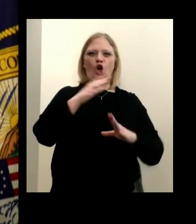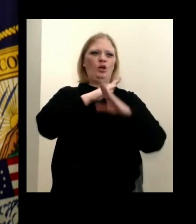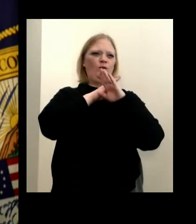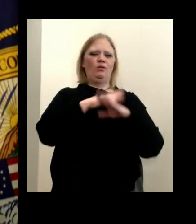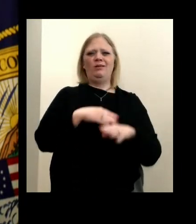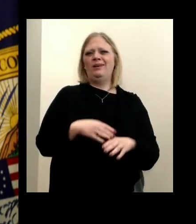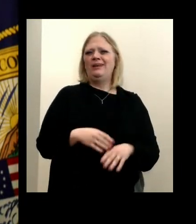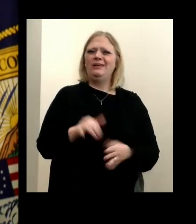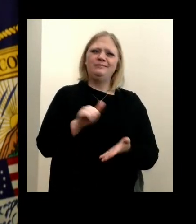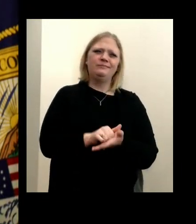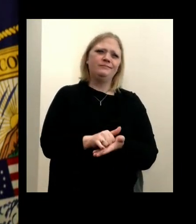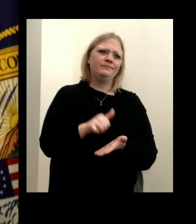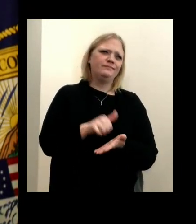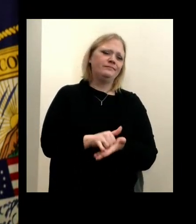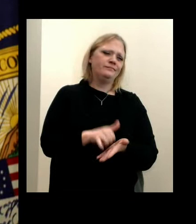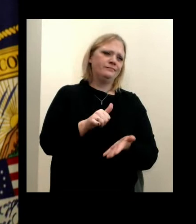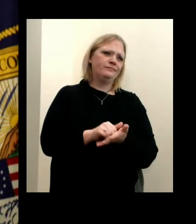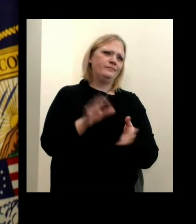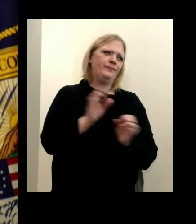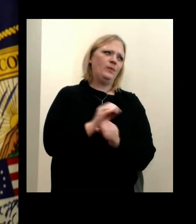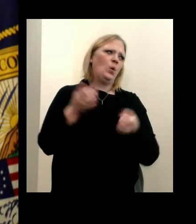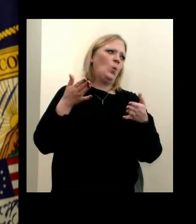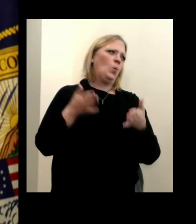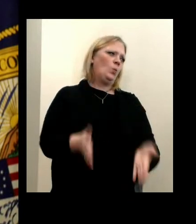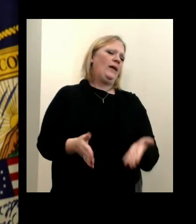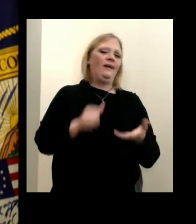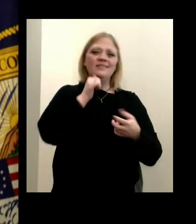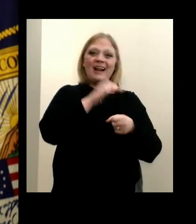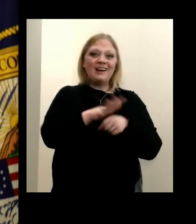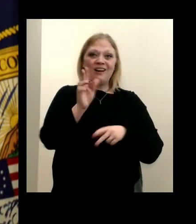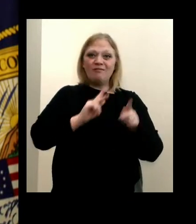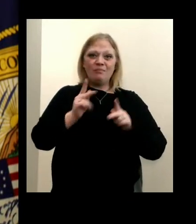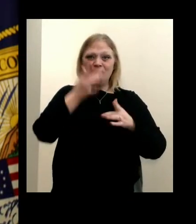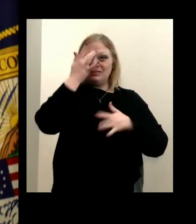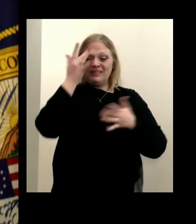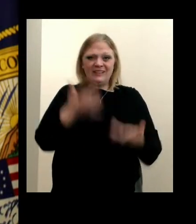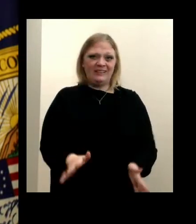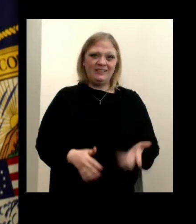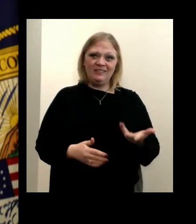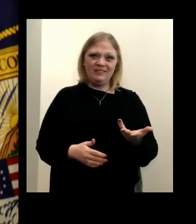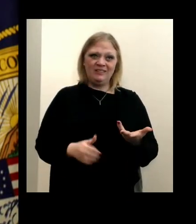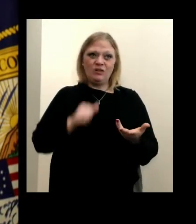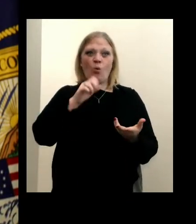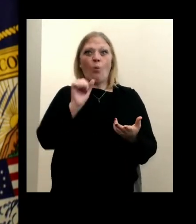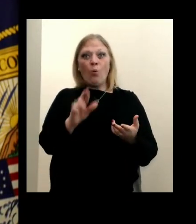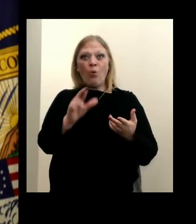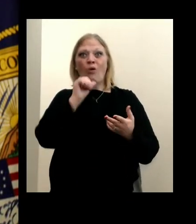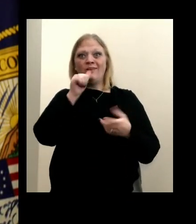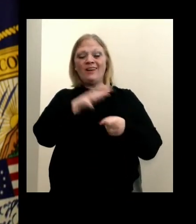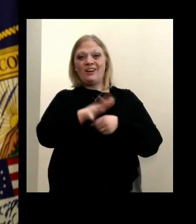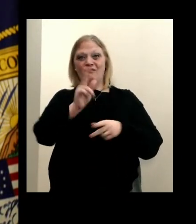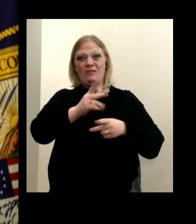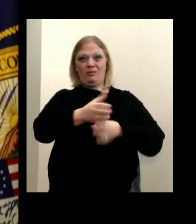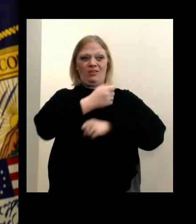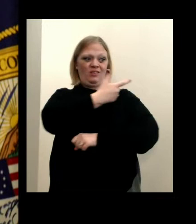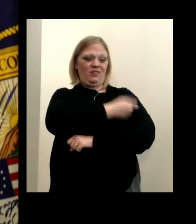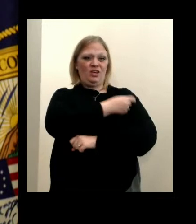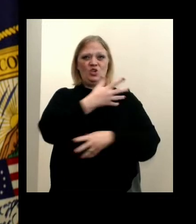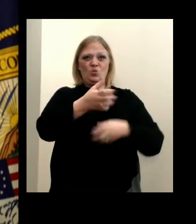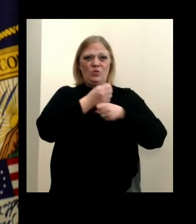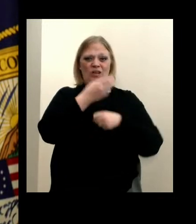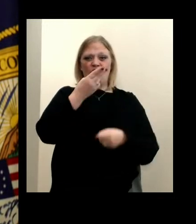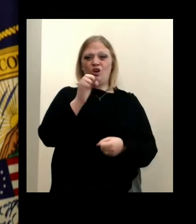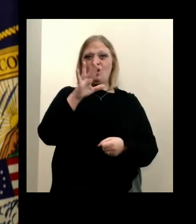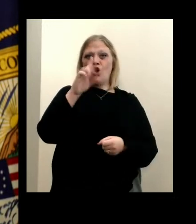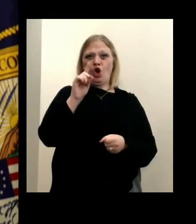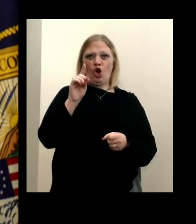have herd immunity now. We don't have enough people who caught COVID-19, nor have received the vaccine to get herd immunity. There's more people